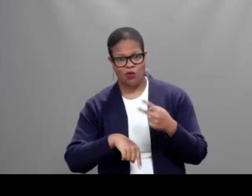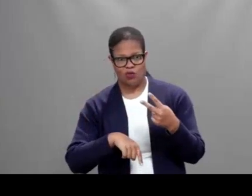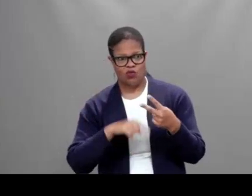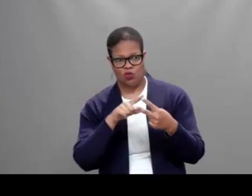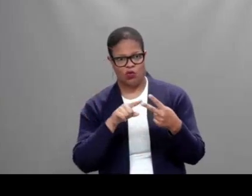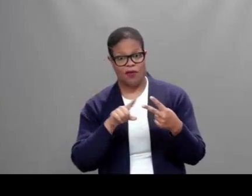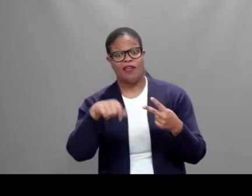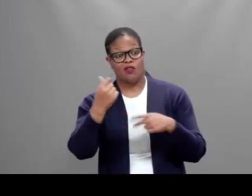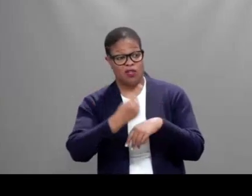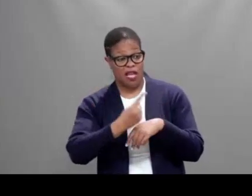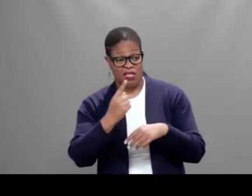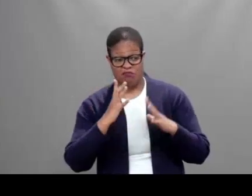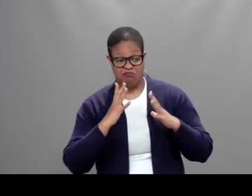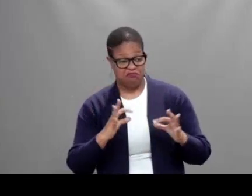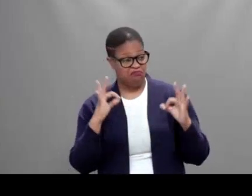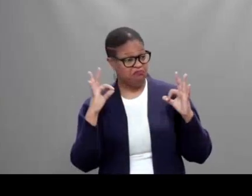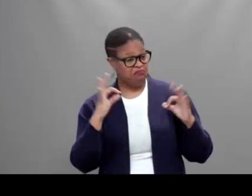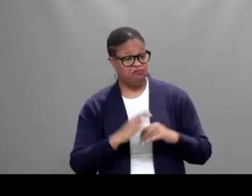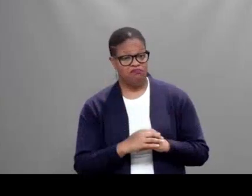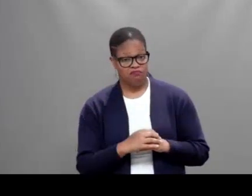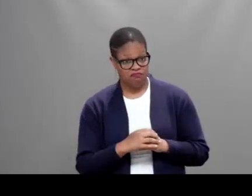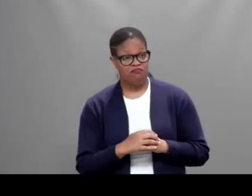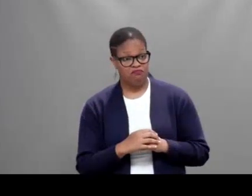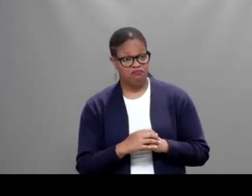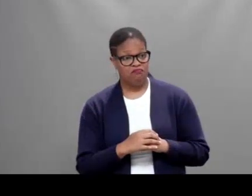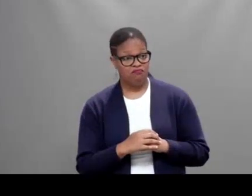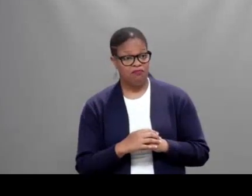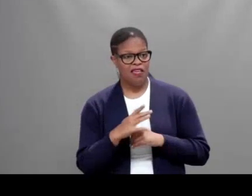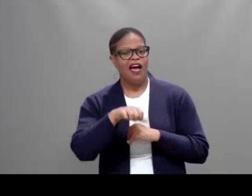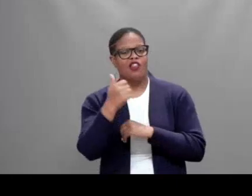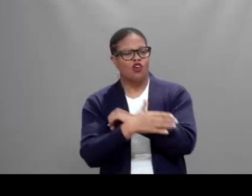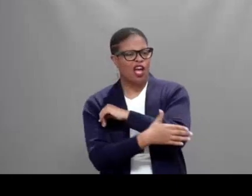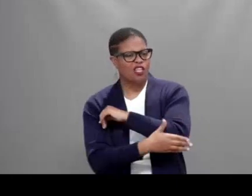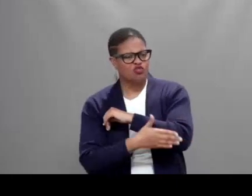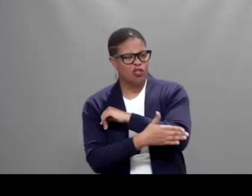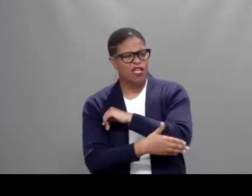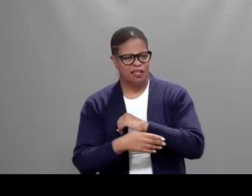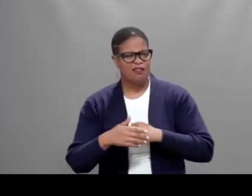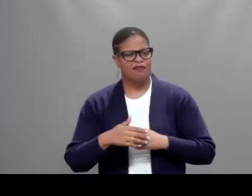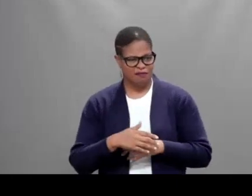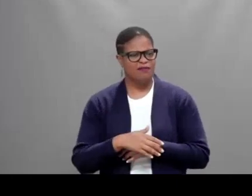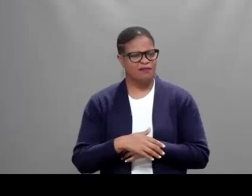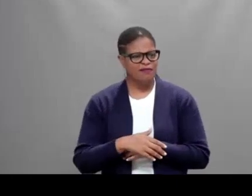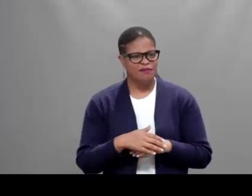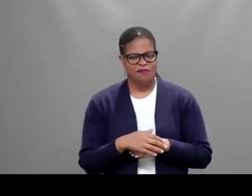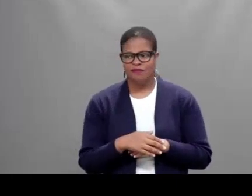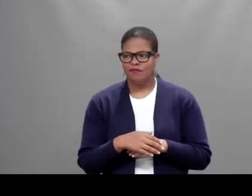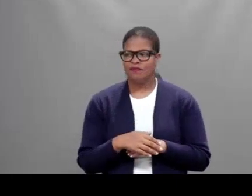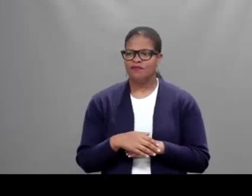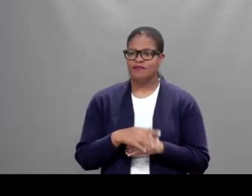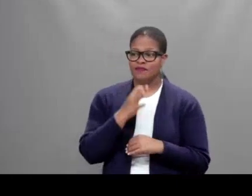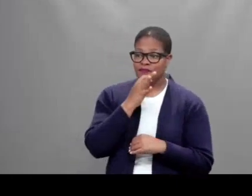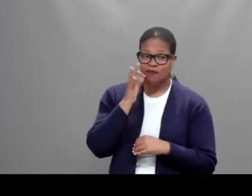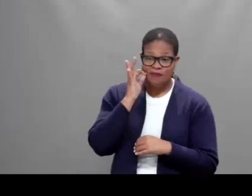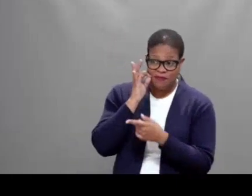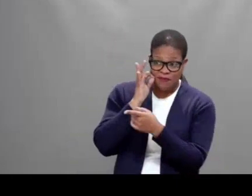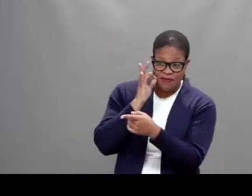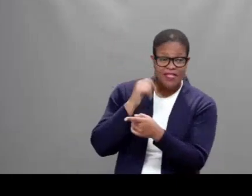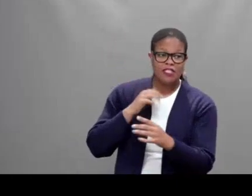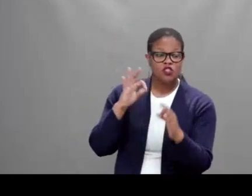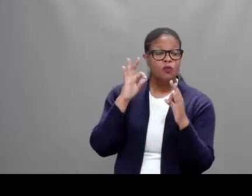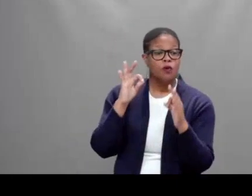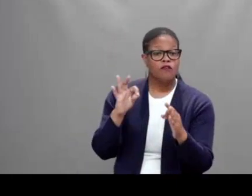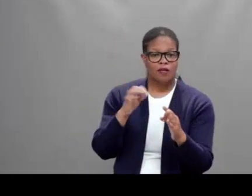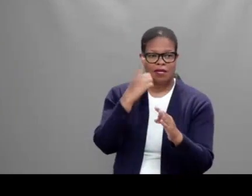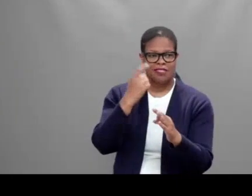The others look okay with me, but going to be. This is perfect for me because I go under